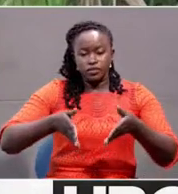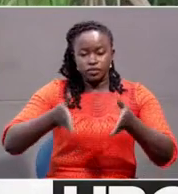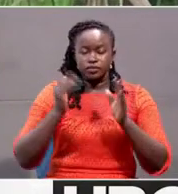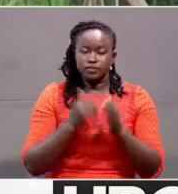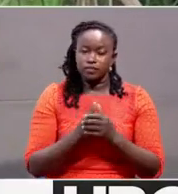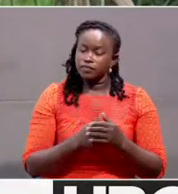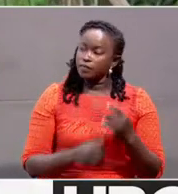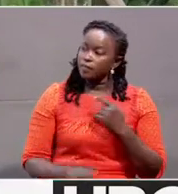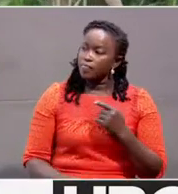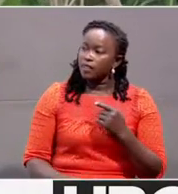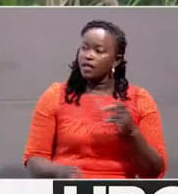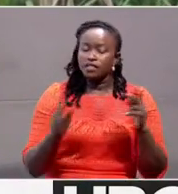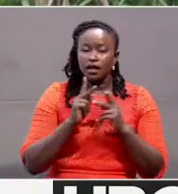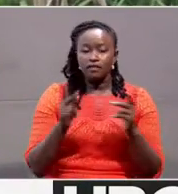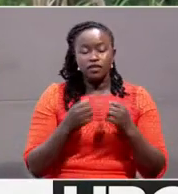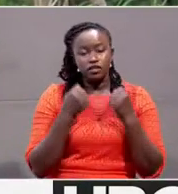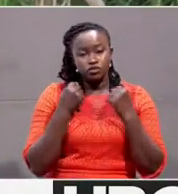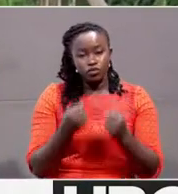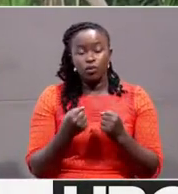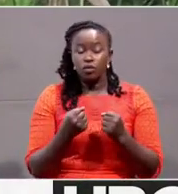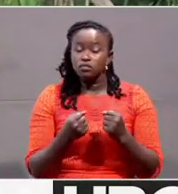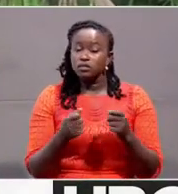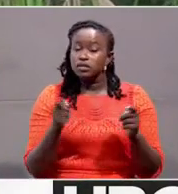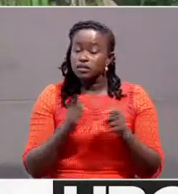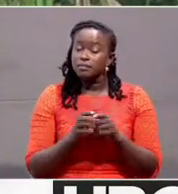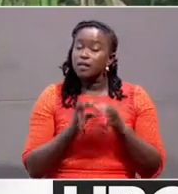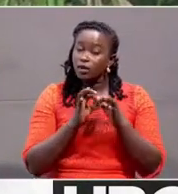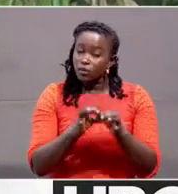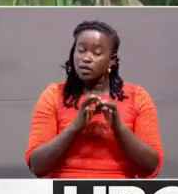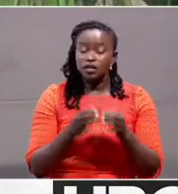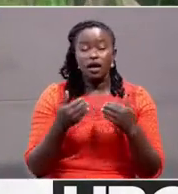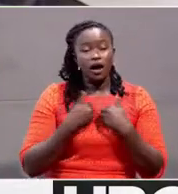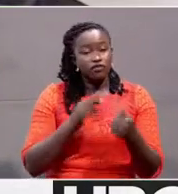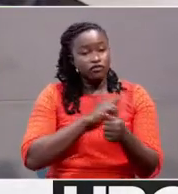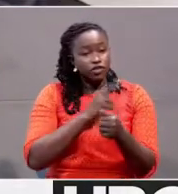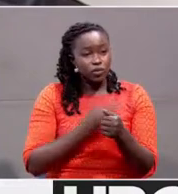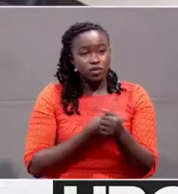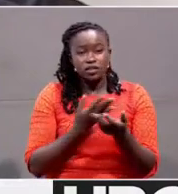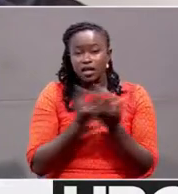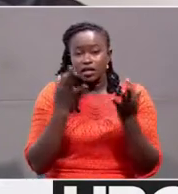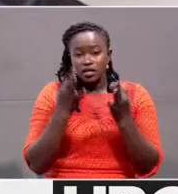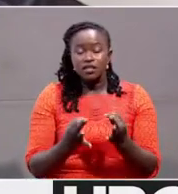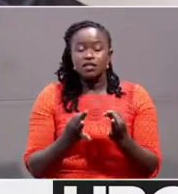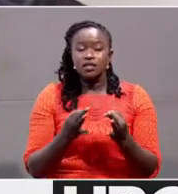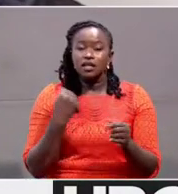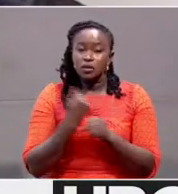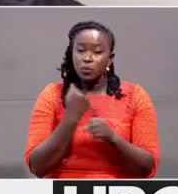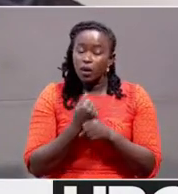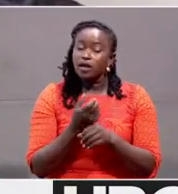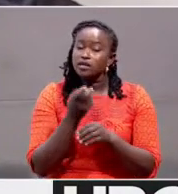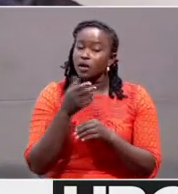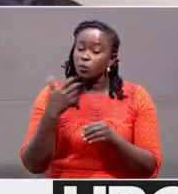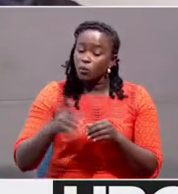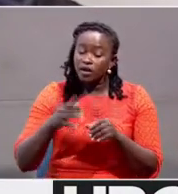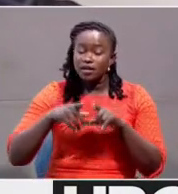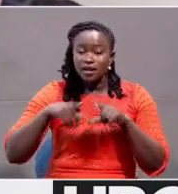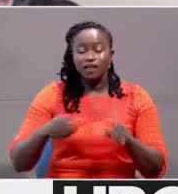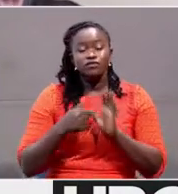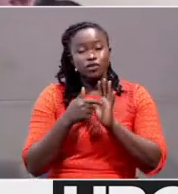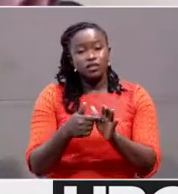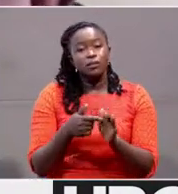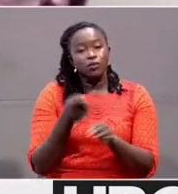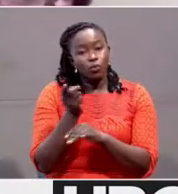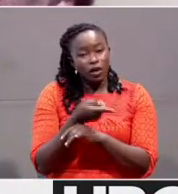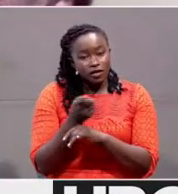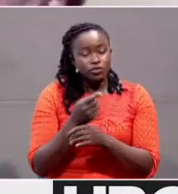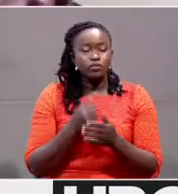These are very powerful, they are highly connected, and they have resources. They can do whatever they are doing in a wetland like in Wakiso is something they can